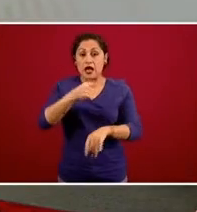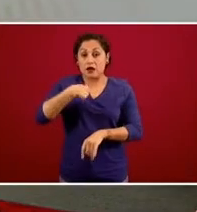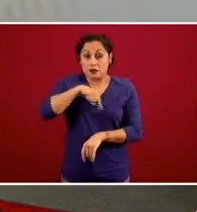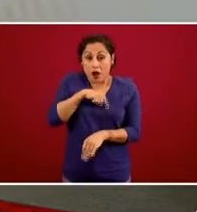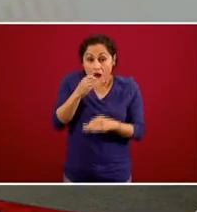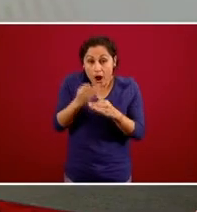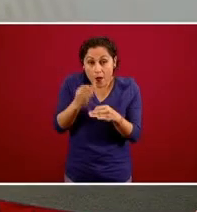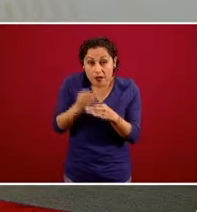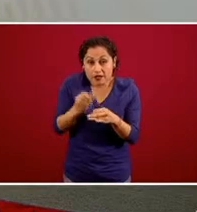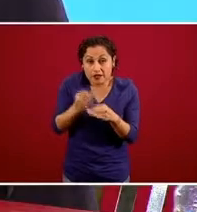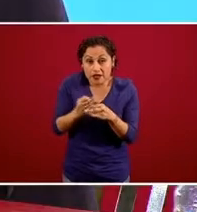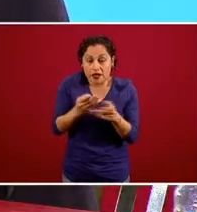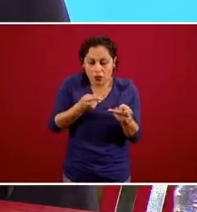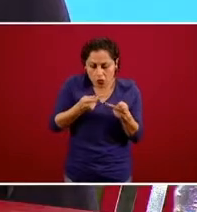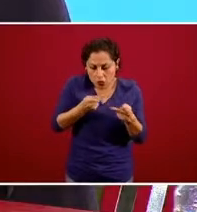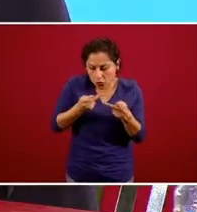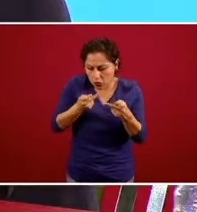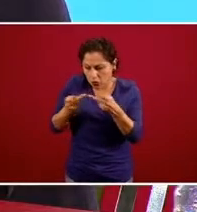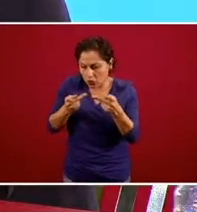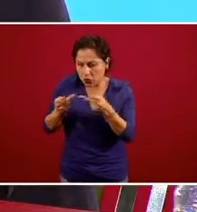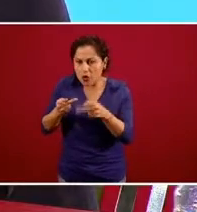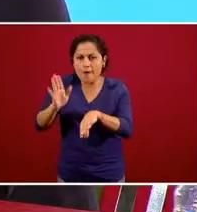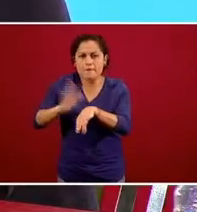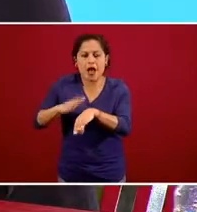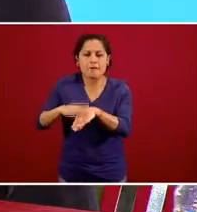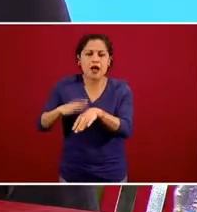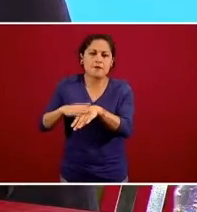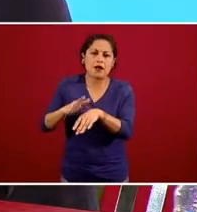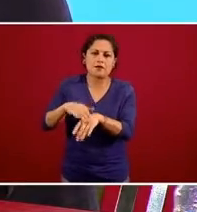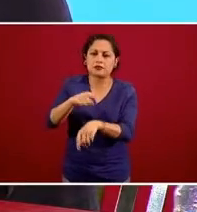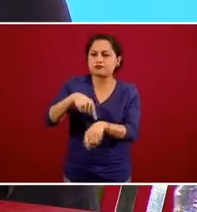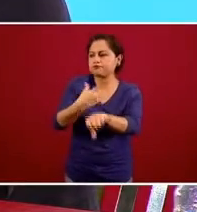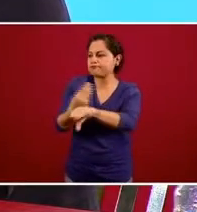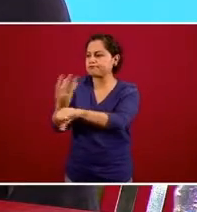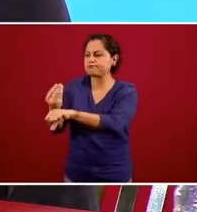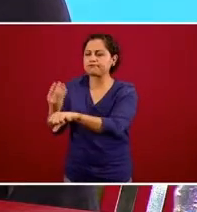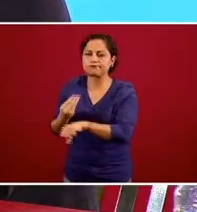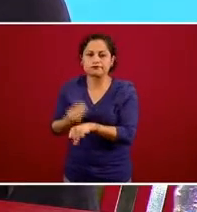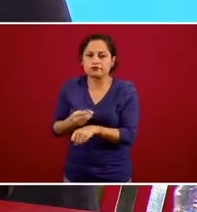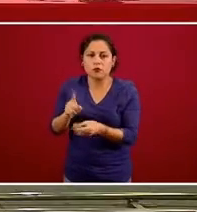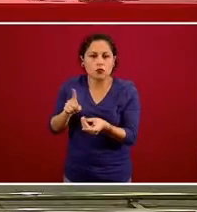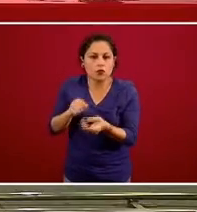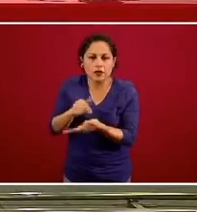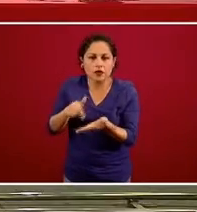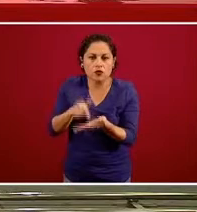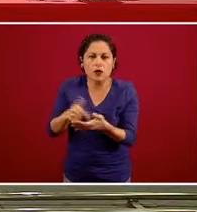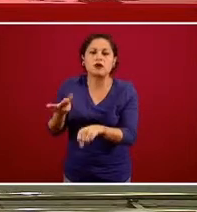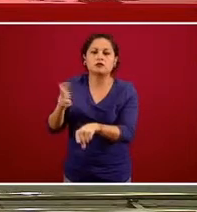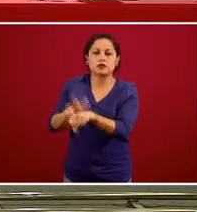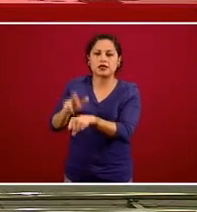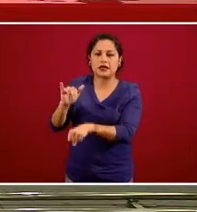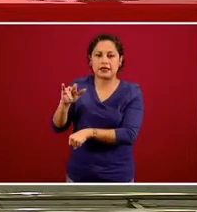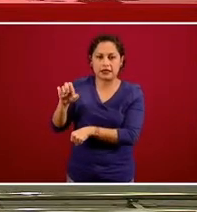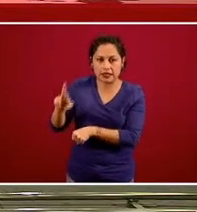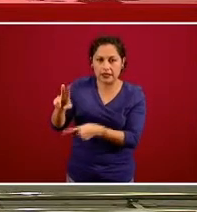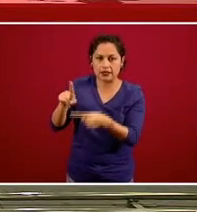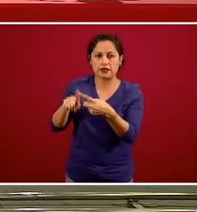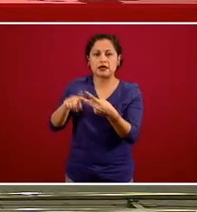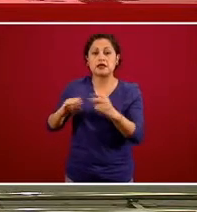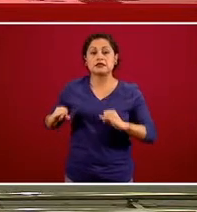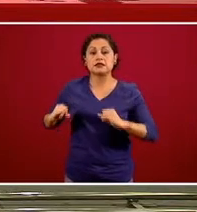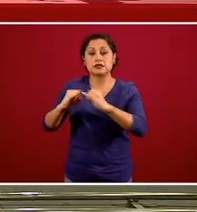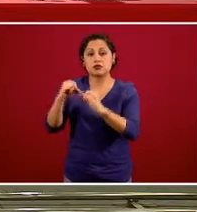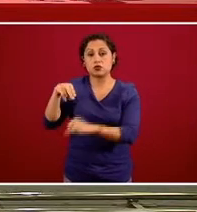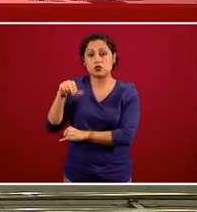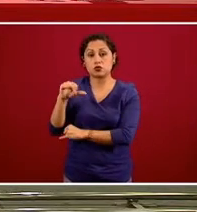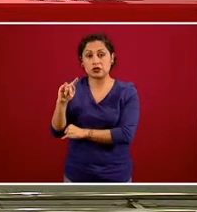So we are working currently to expand these capacities, especially in two hospitals that are